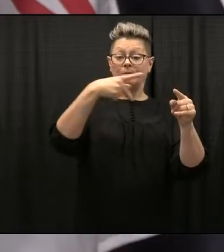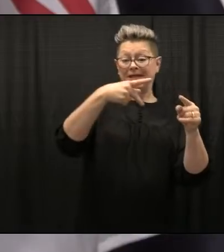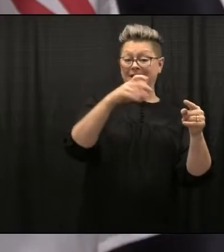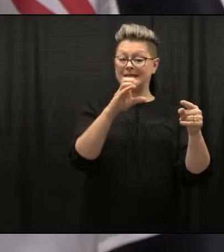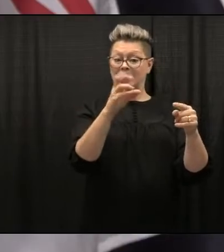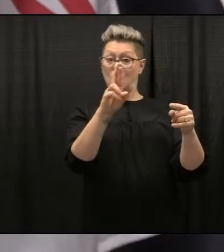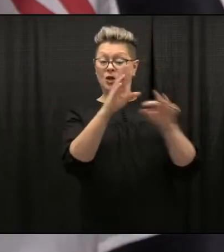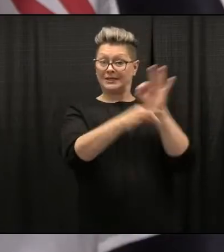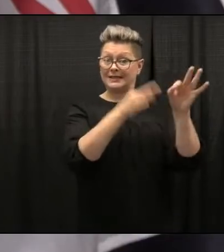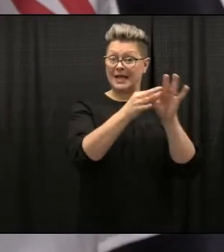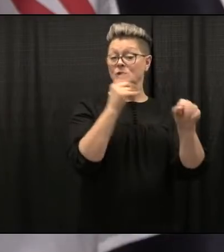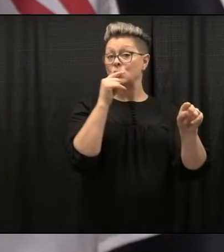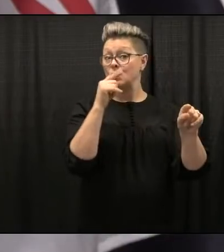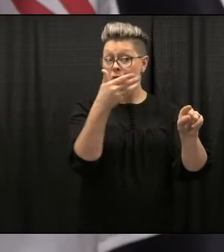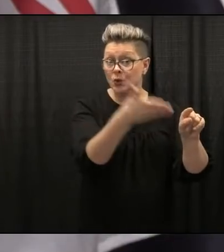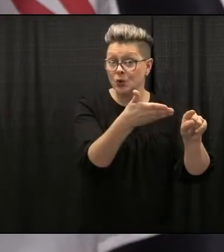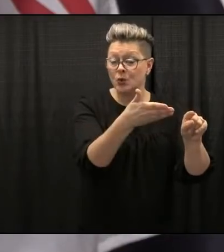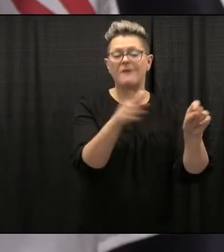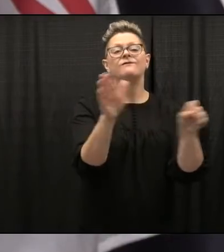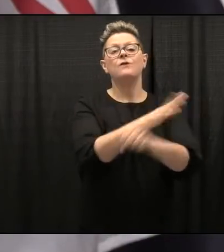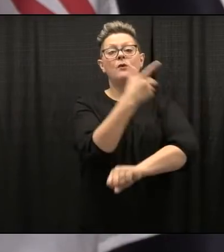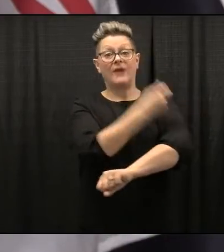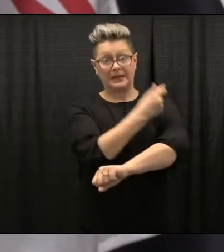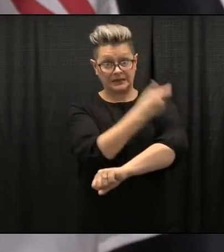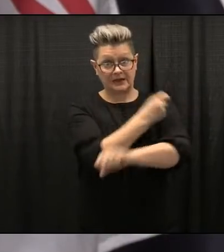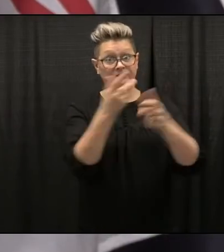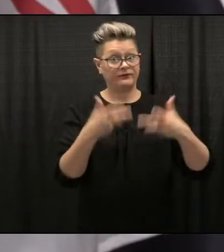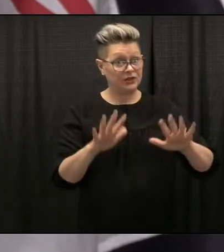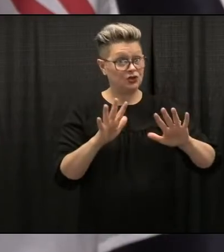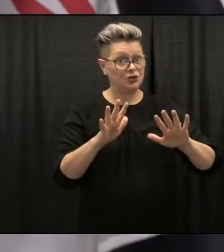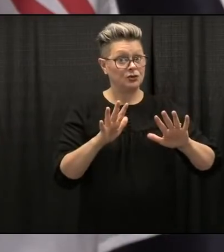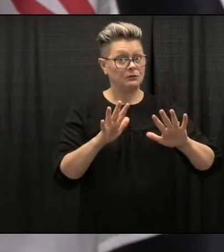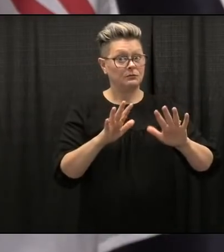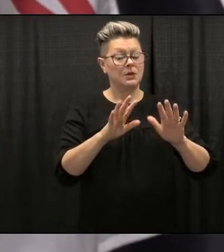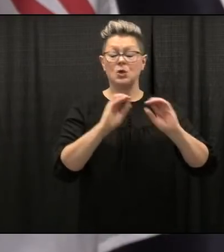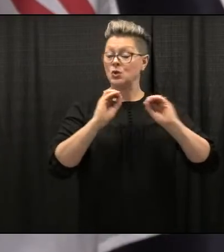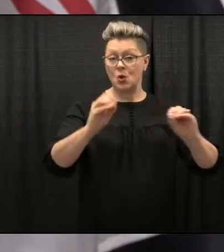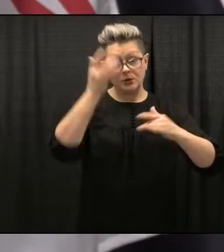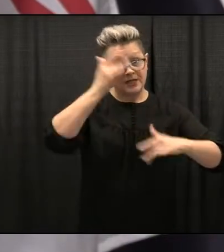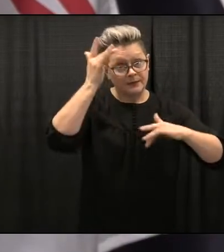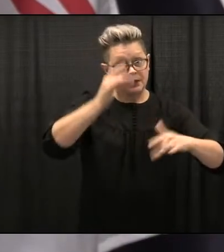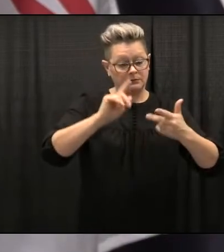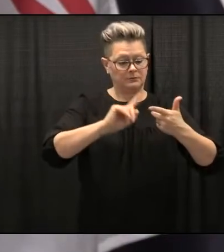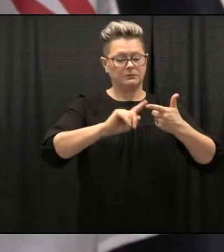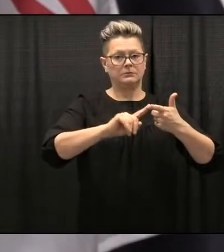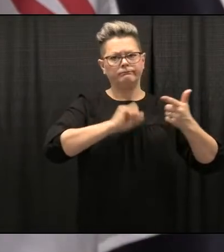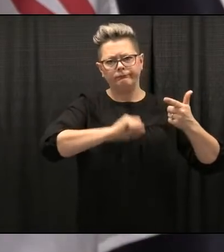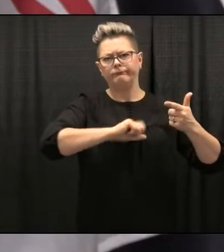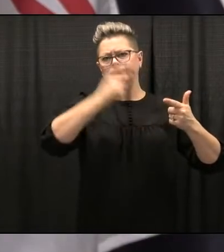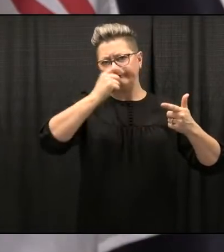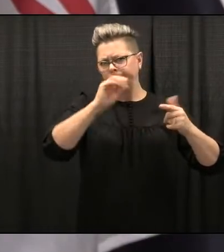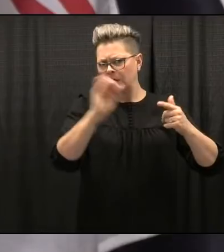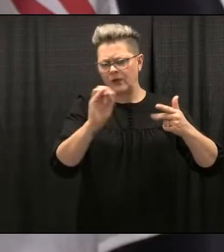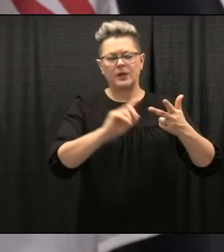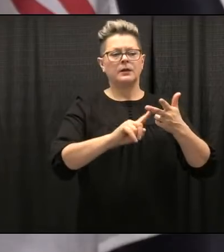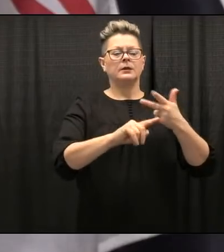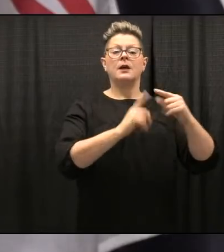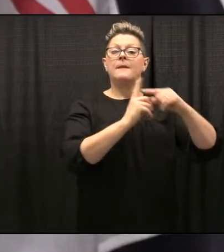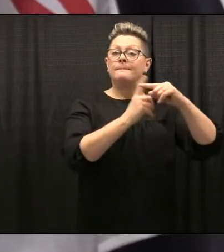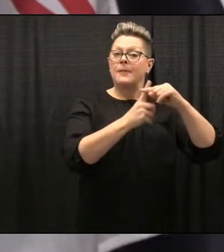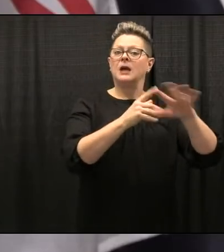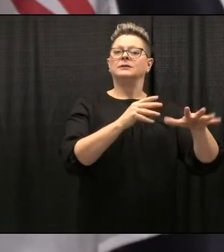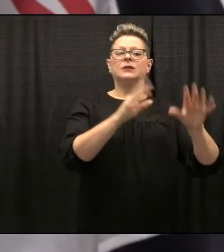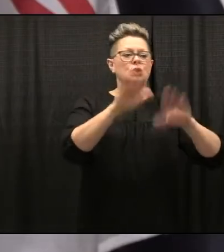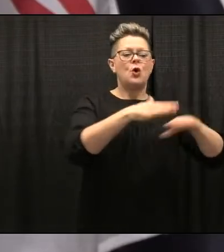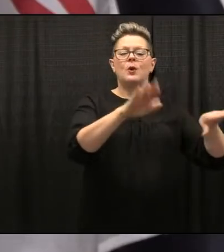PCR testing are those who are fully vaccinated, without symptoms, and non-household contacts,